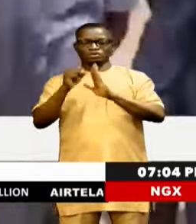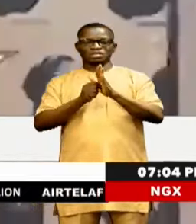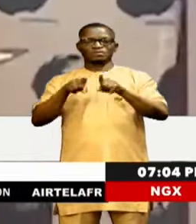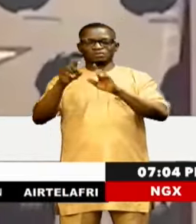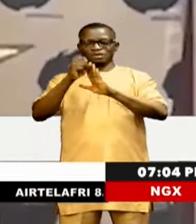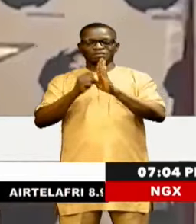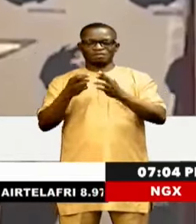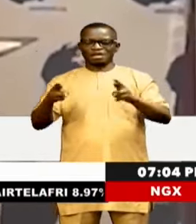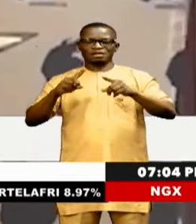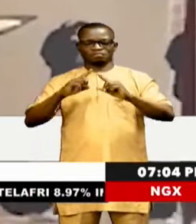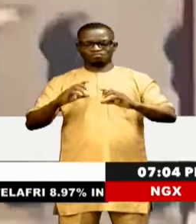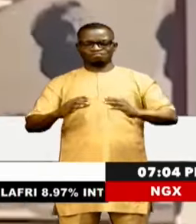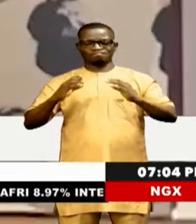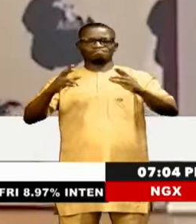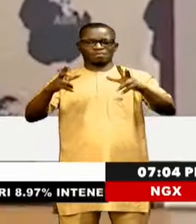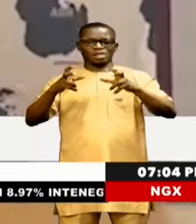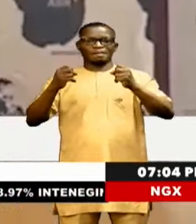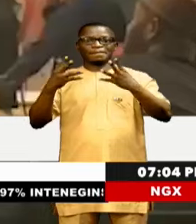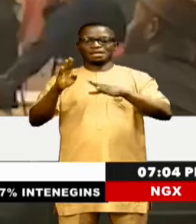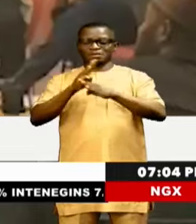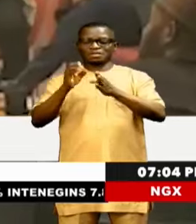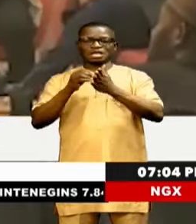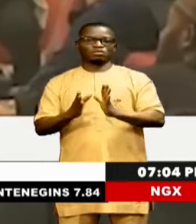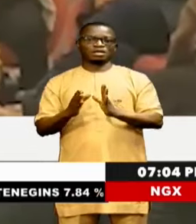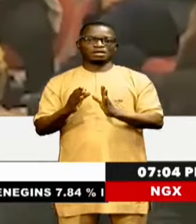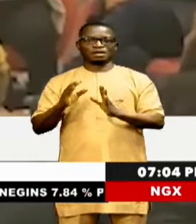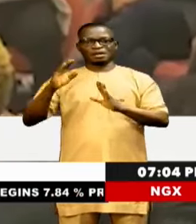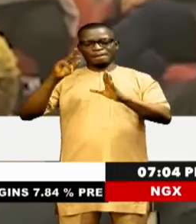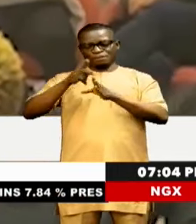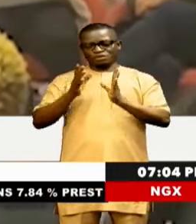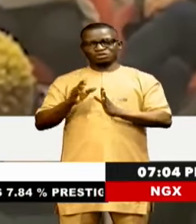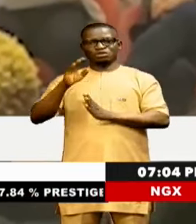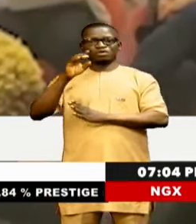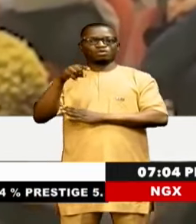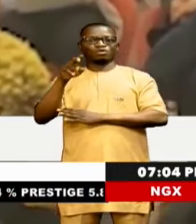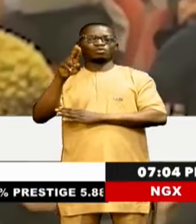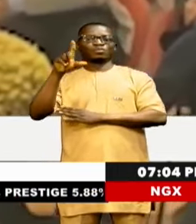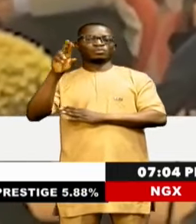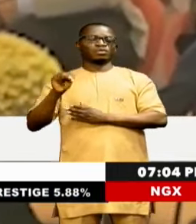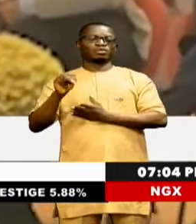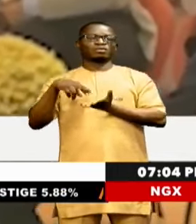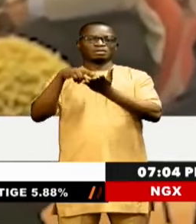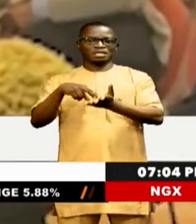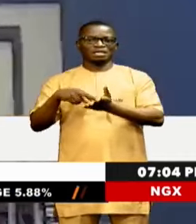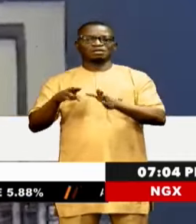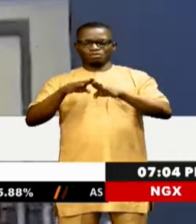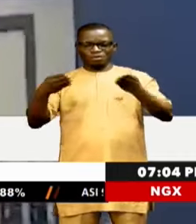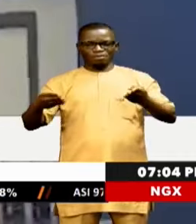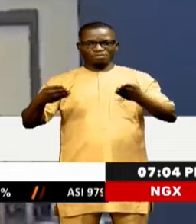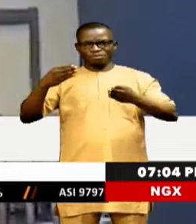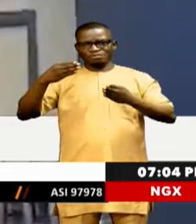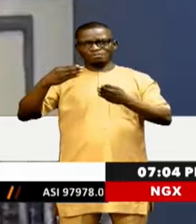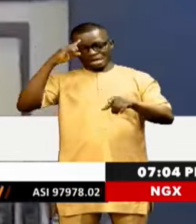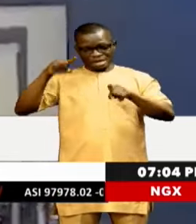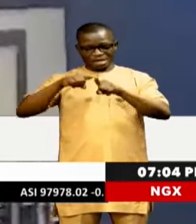in attracting investors. Professor Zulum, represented by Dr. Miru Mandara, sealed groundbreaking deals that will